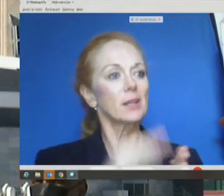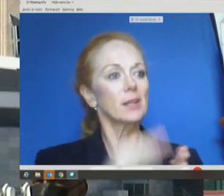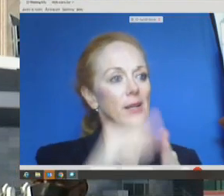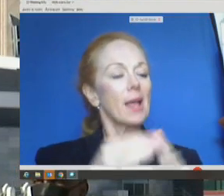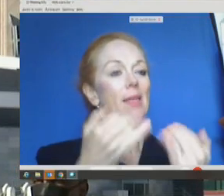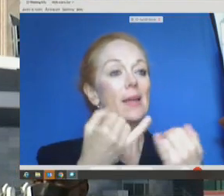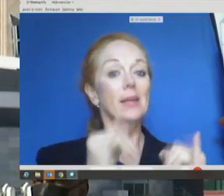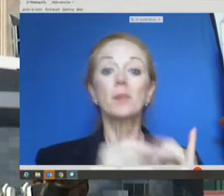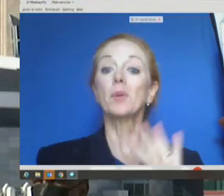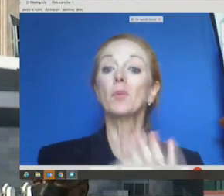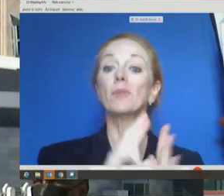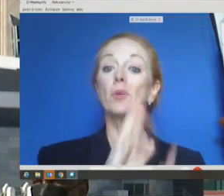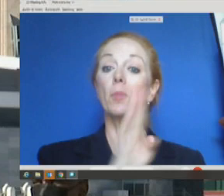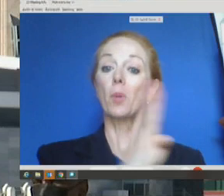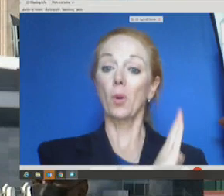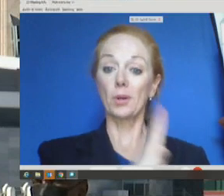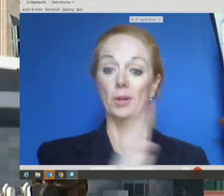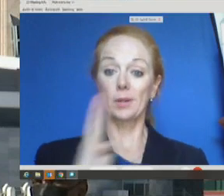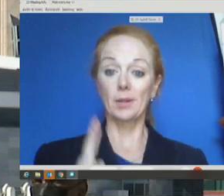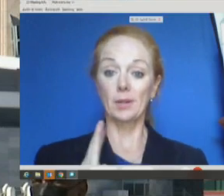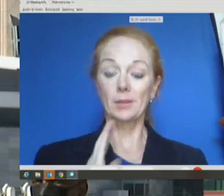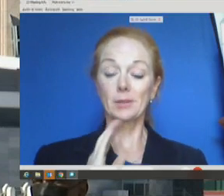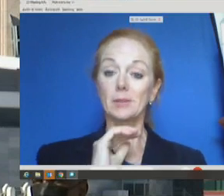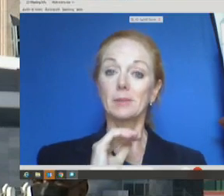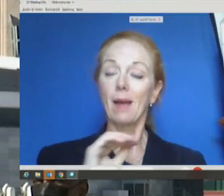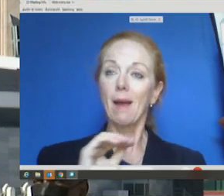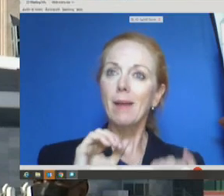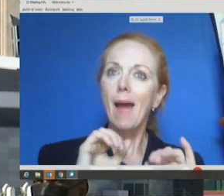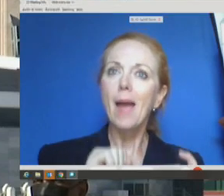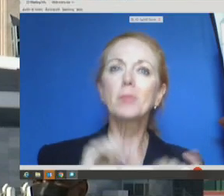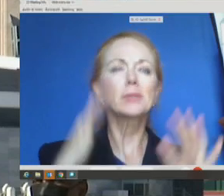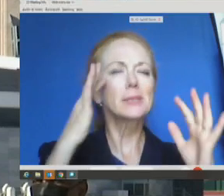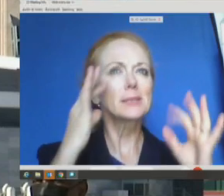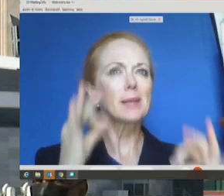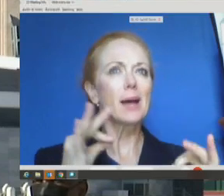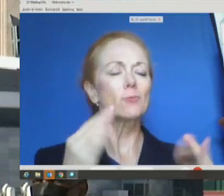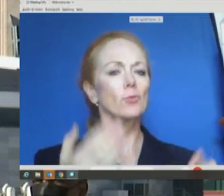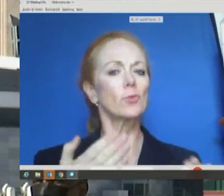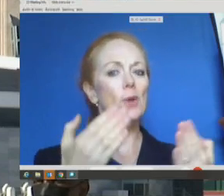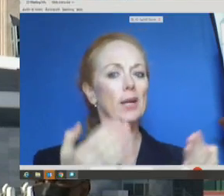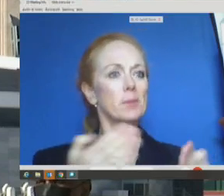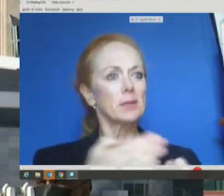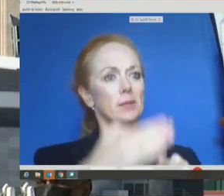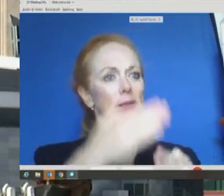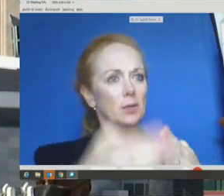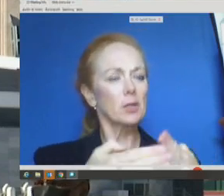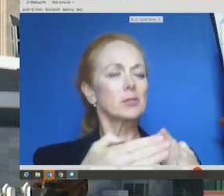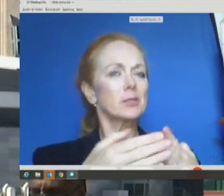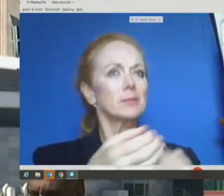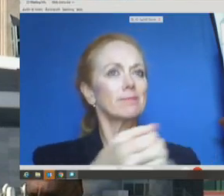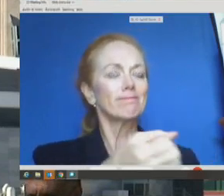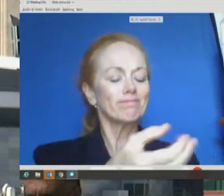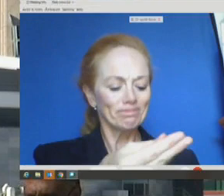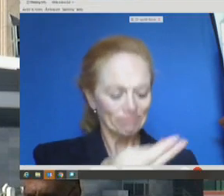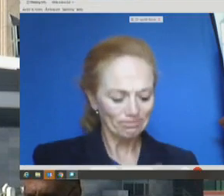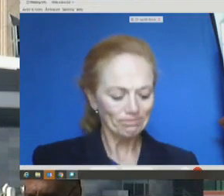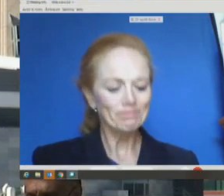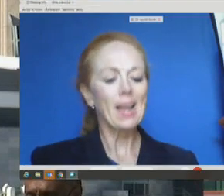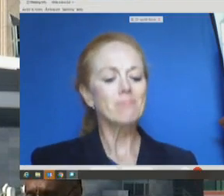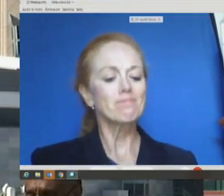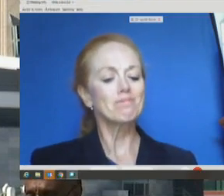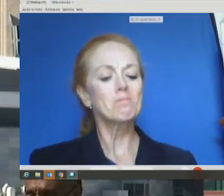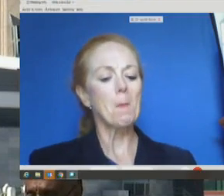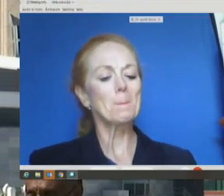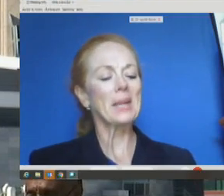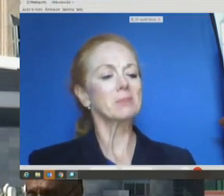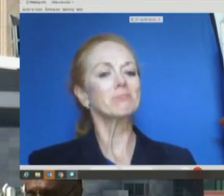independent review board was able to come to a decision and recommend a termination to me, which I endorsed. Follow up on